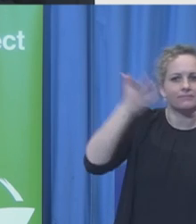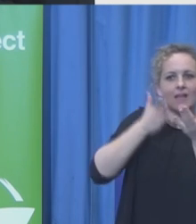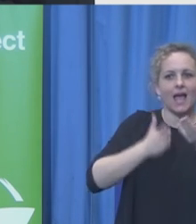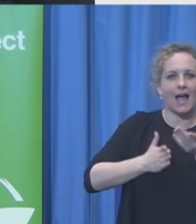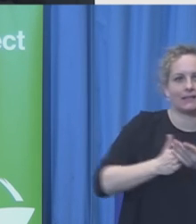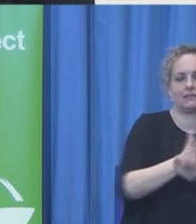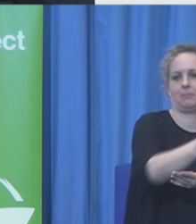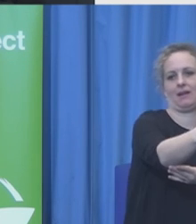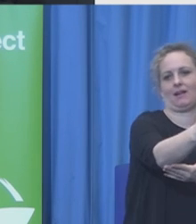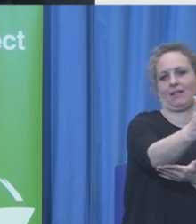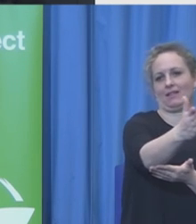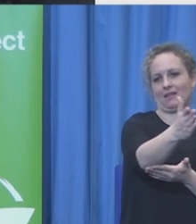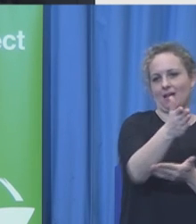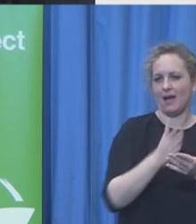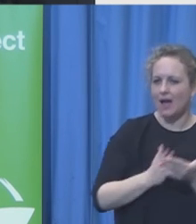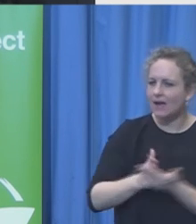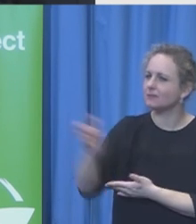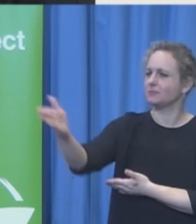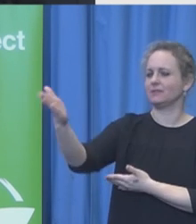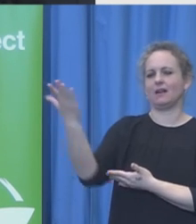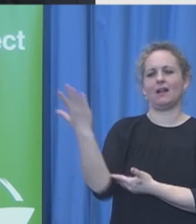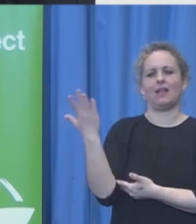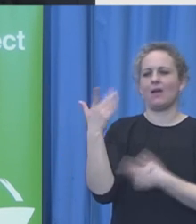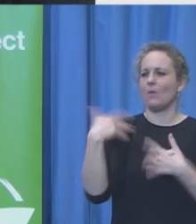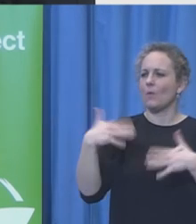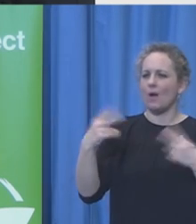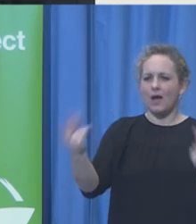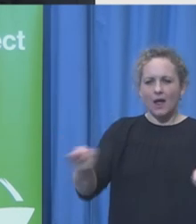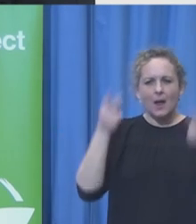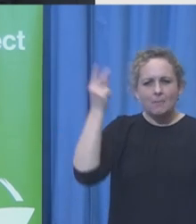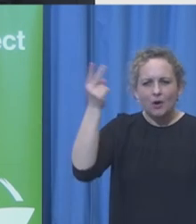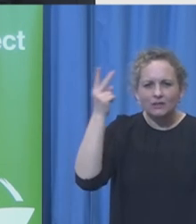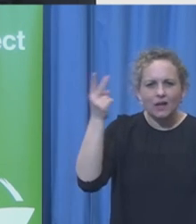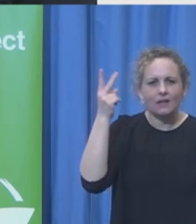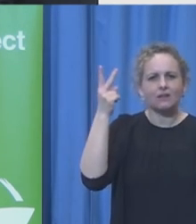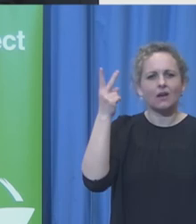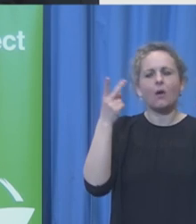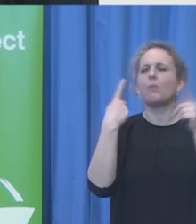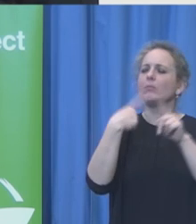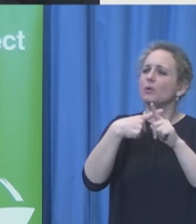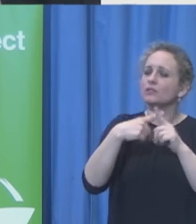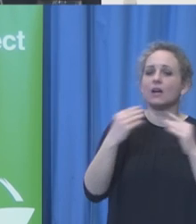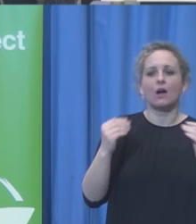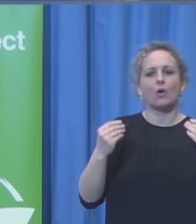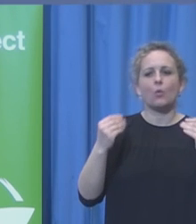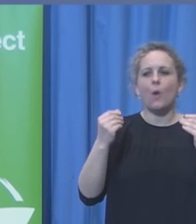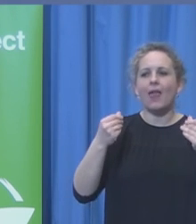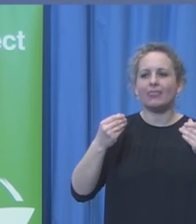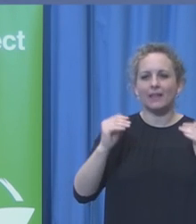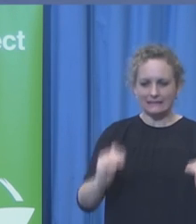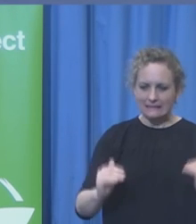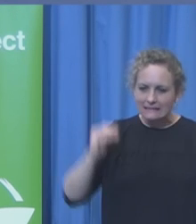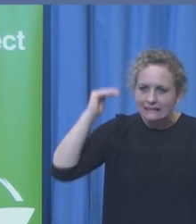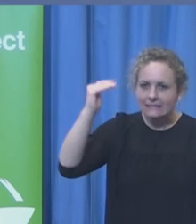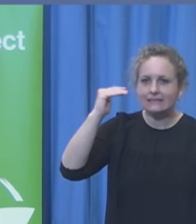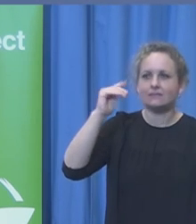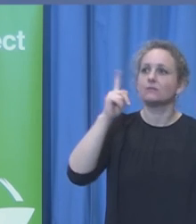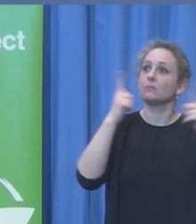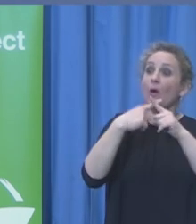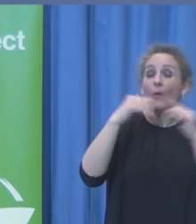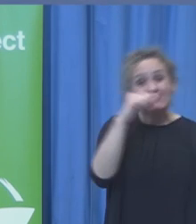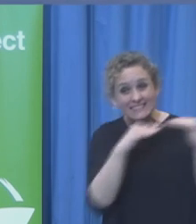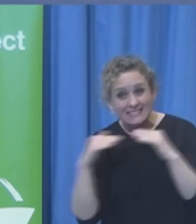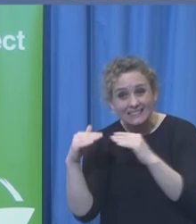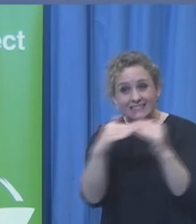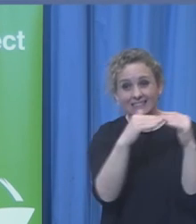believe in securing equality is by people having the opportunity to work and